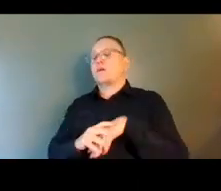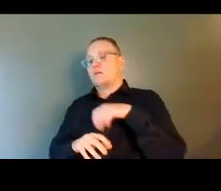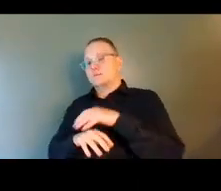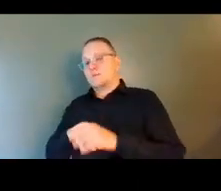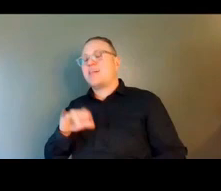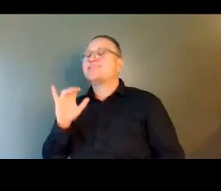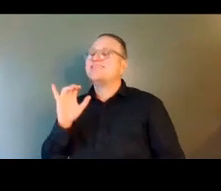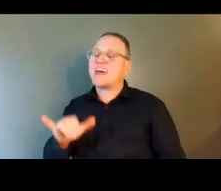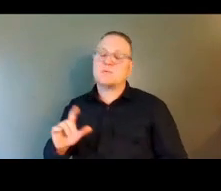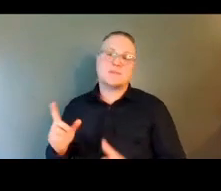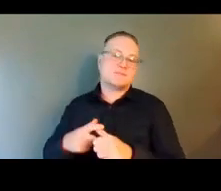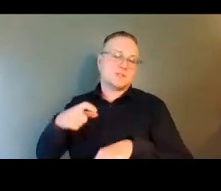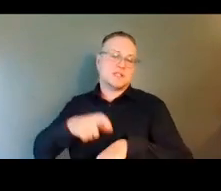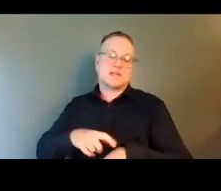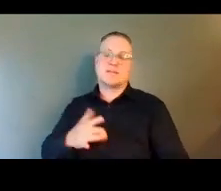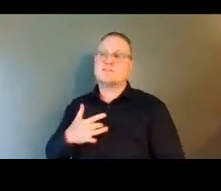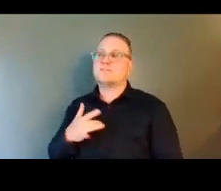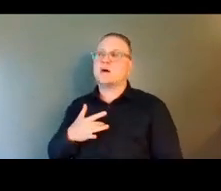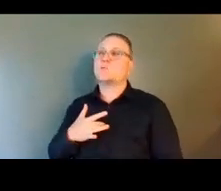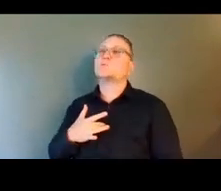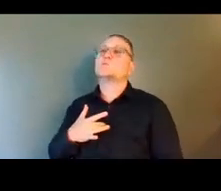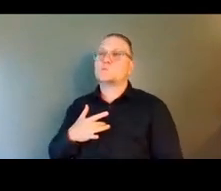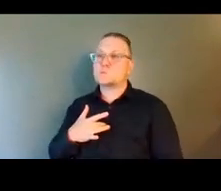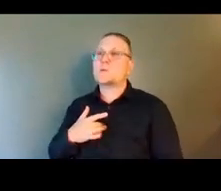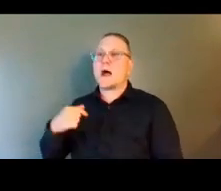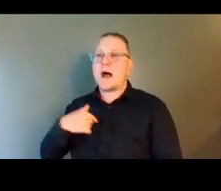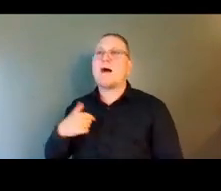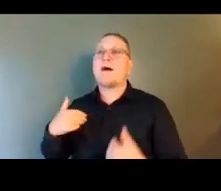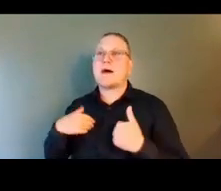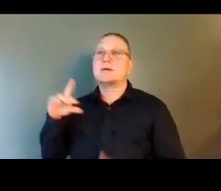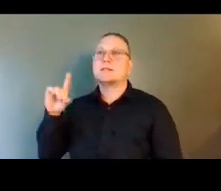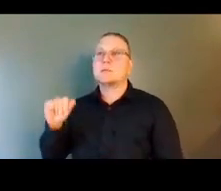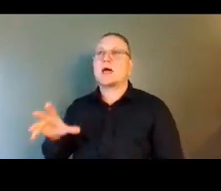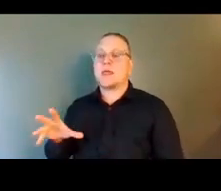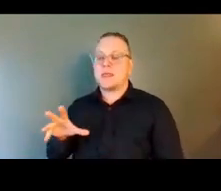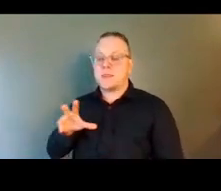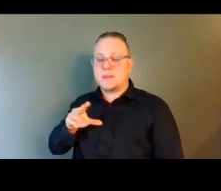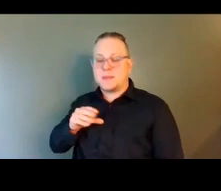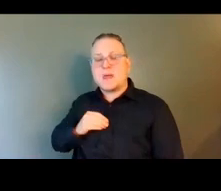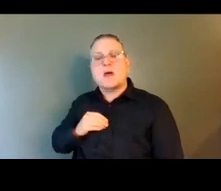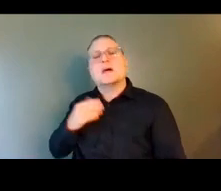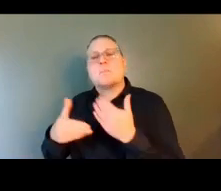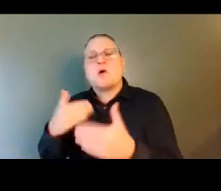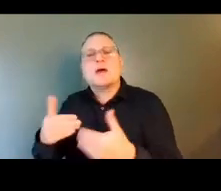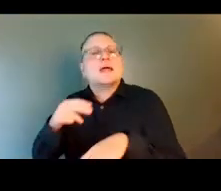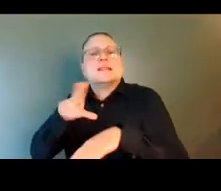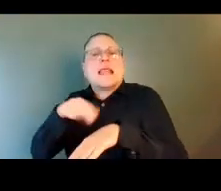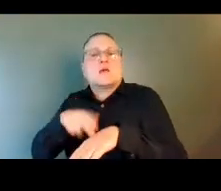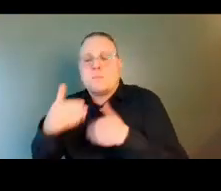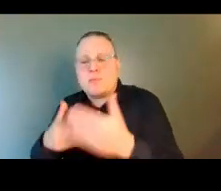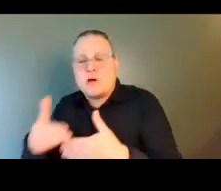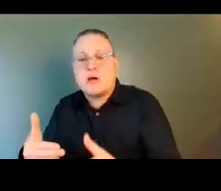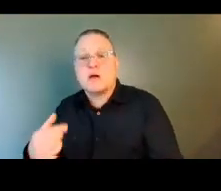while, but again, that process, it's just kind of one of those natural processes that for me, it took